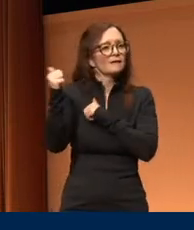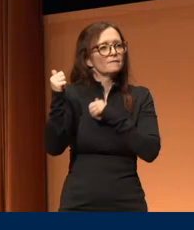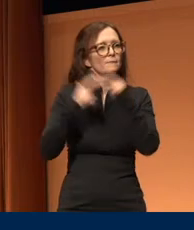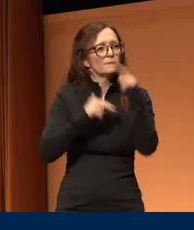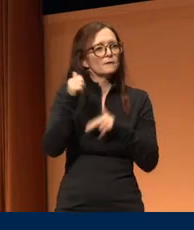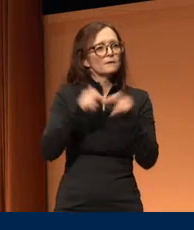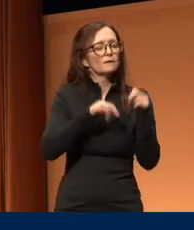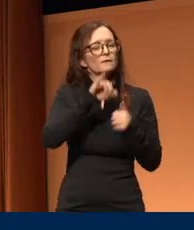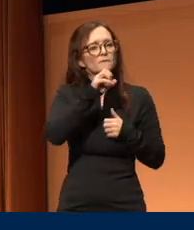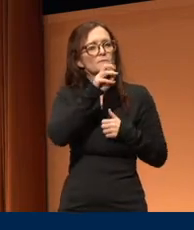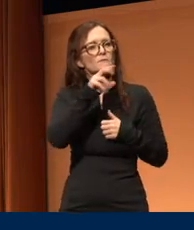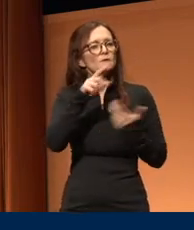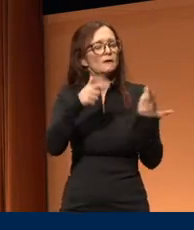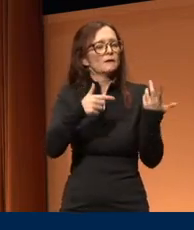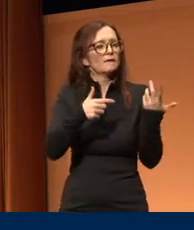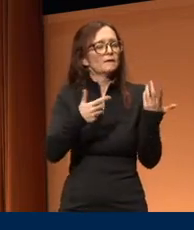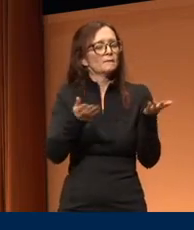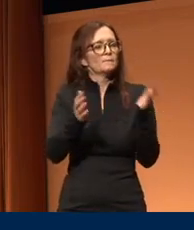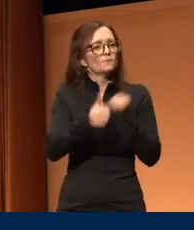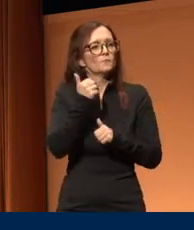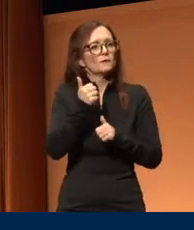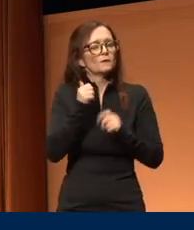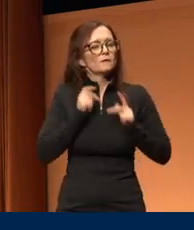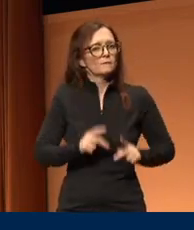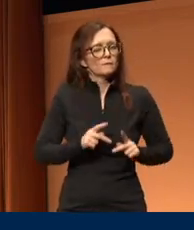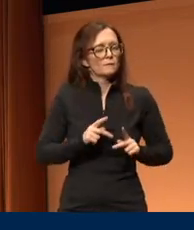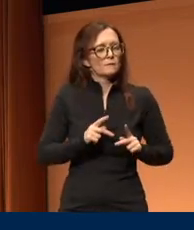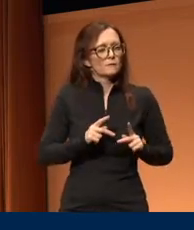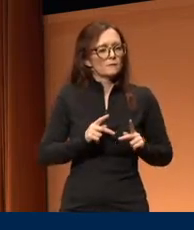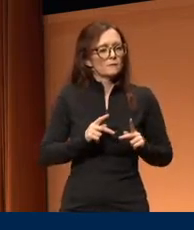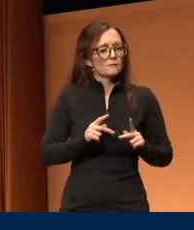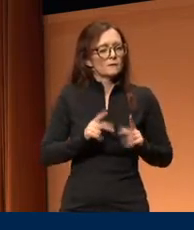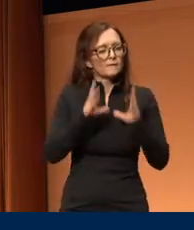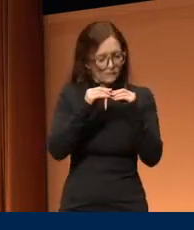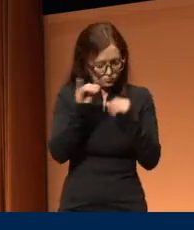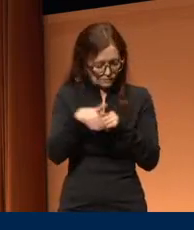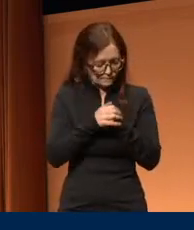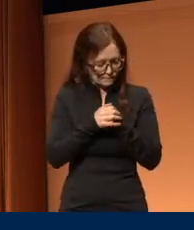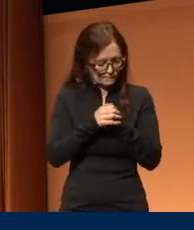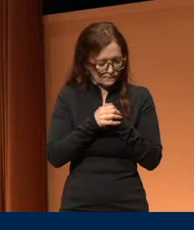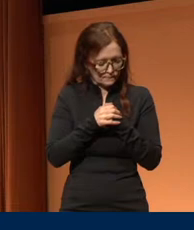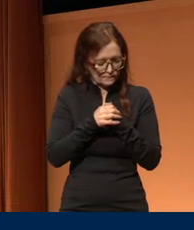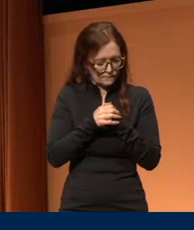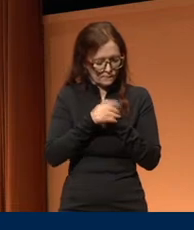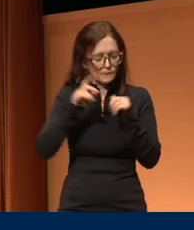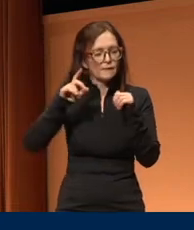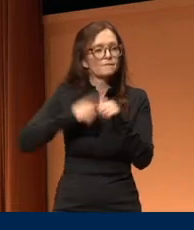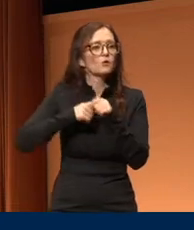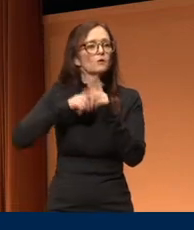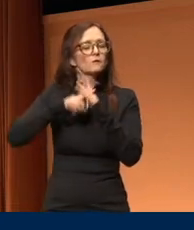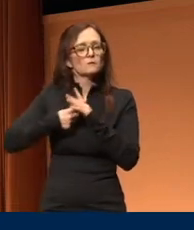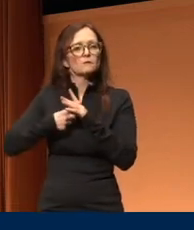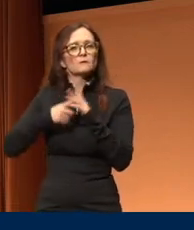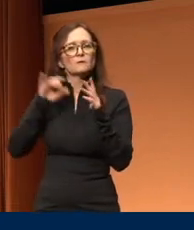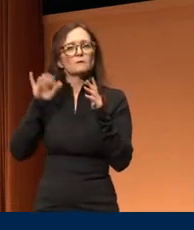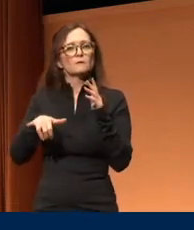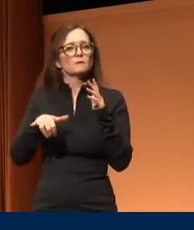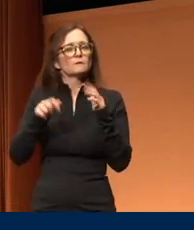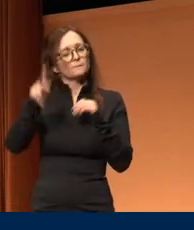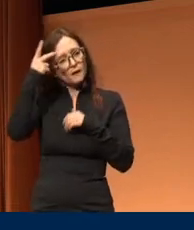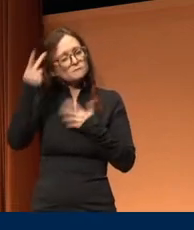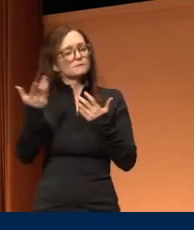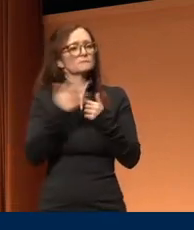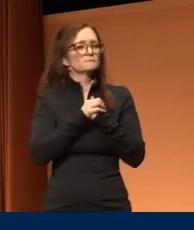Jules, the most visible and perhaps only climate skeptic in the convention, and initially an angry man disaffected with